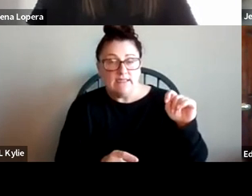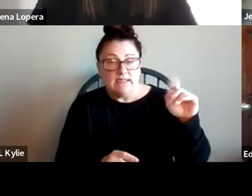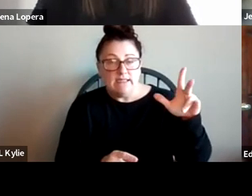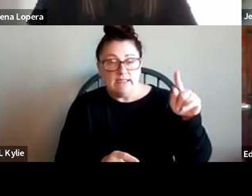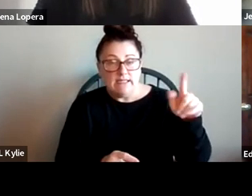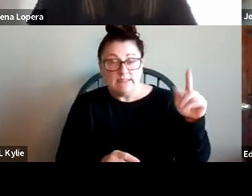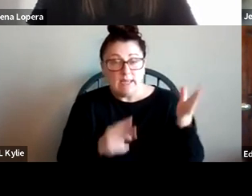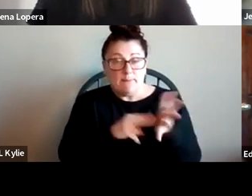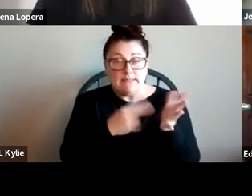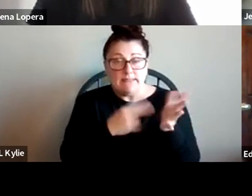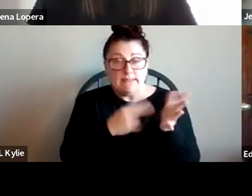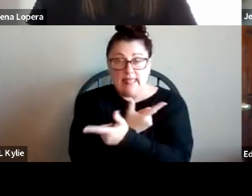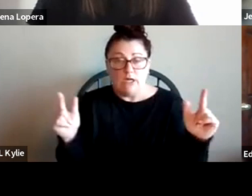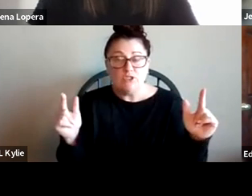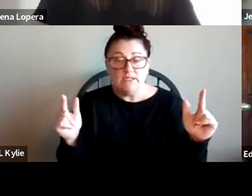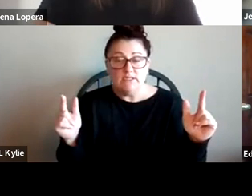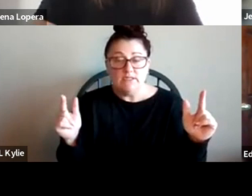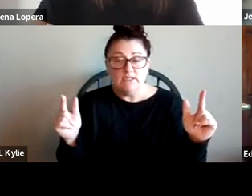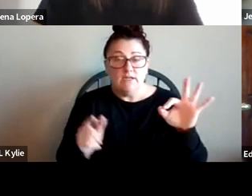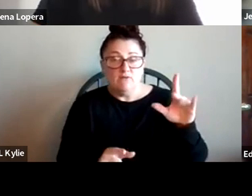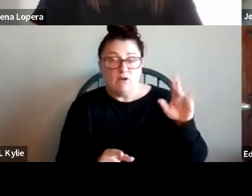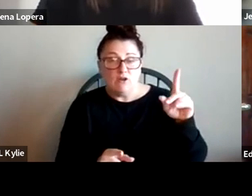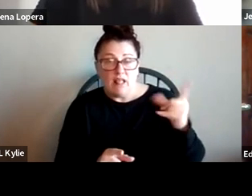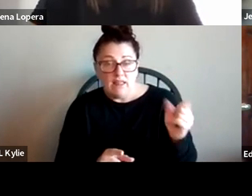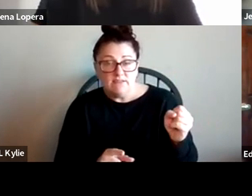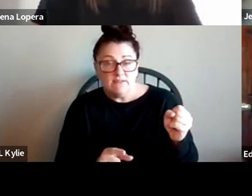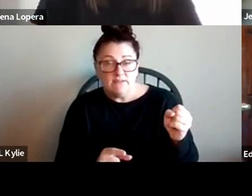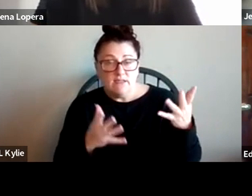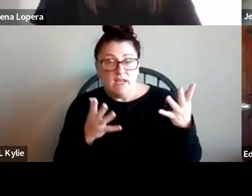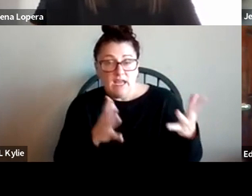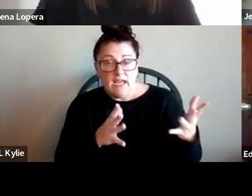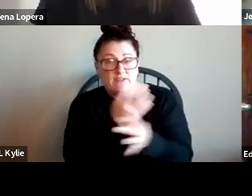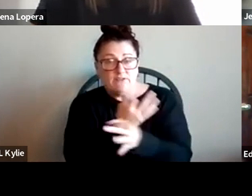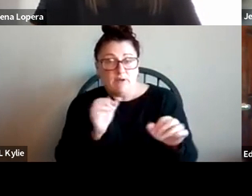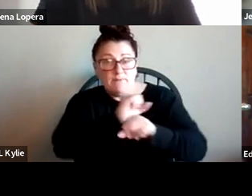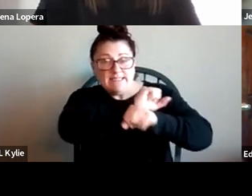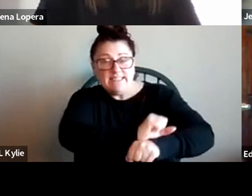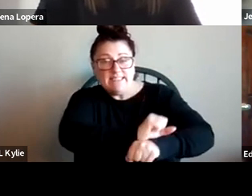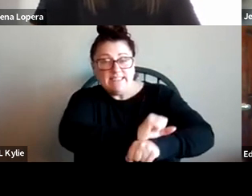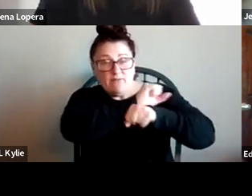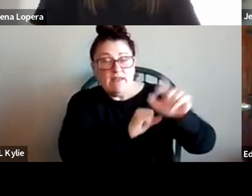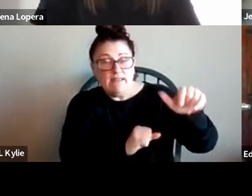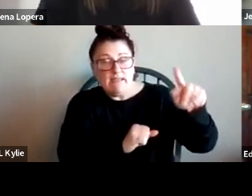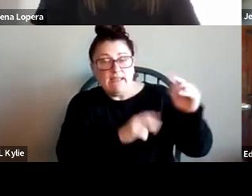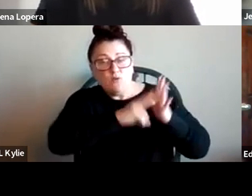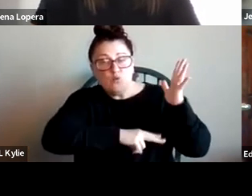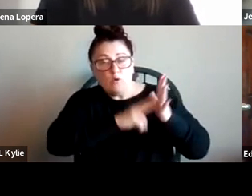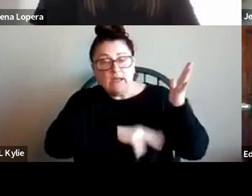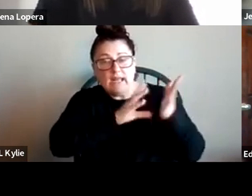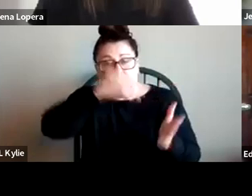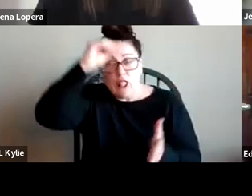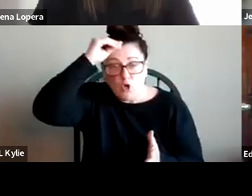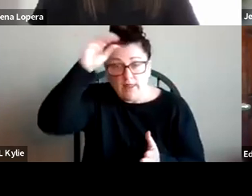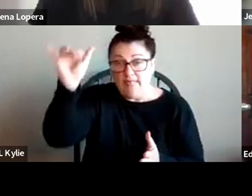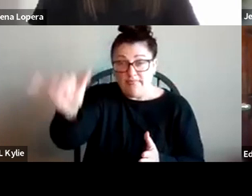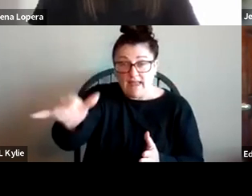liberation. Frederick Douglass sought his freedom from enslavement through literacy by learning to read. That